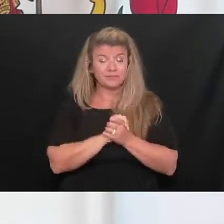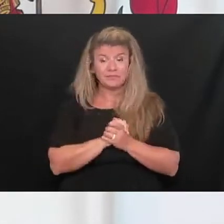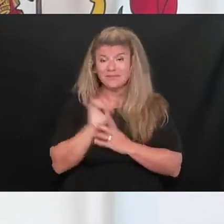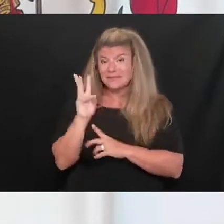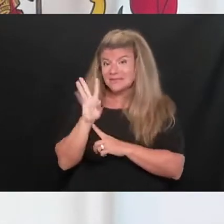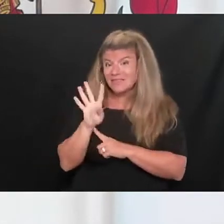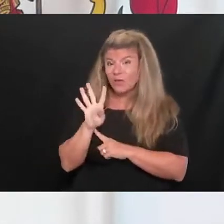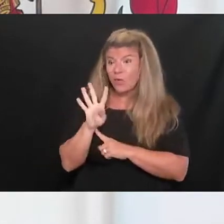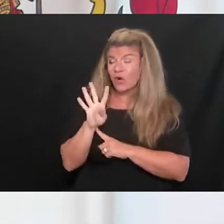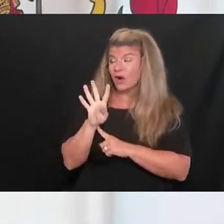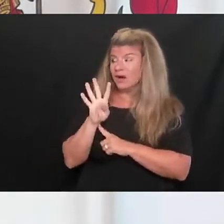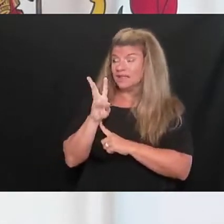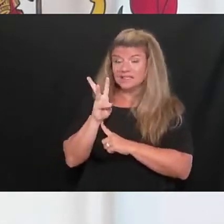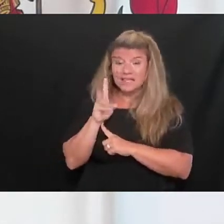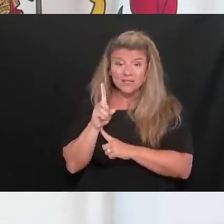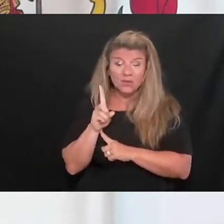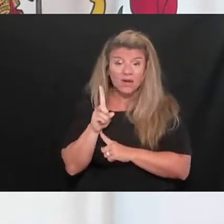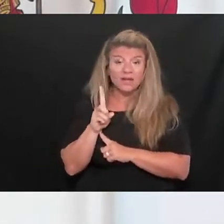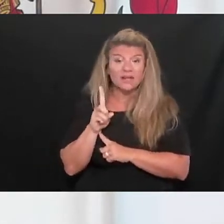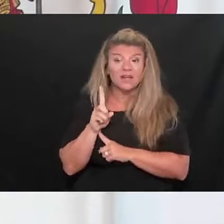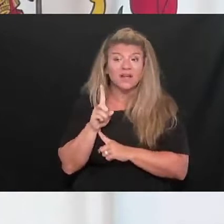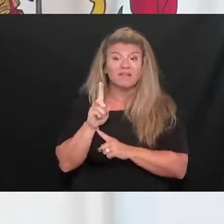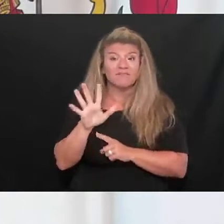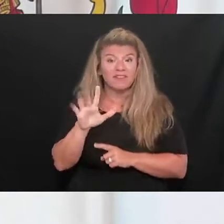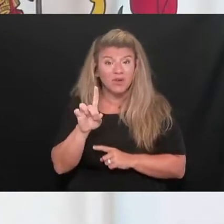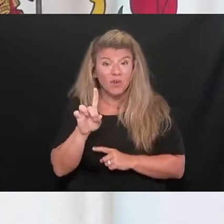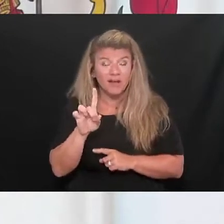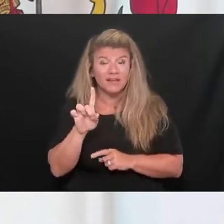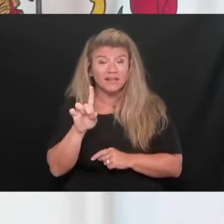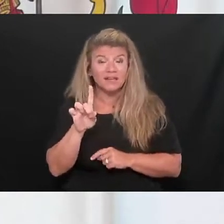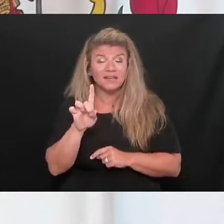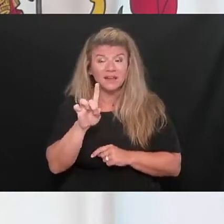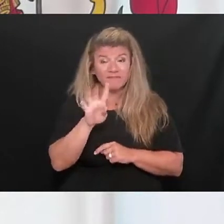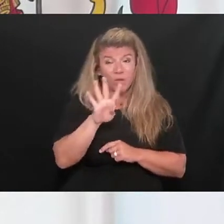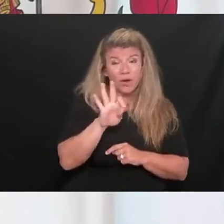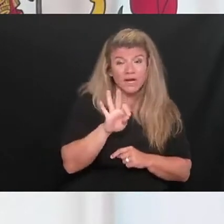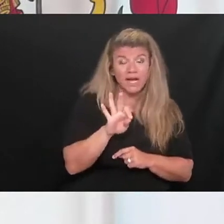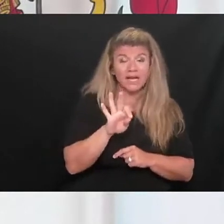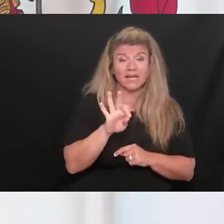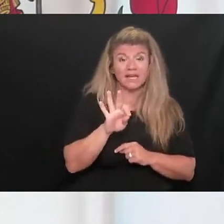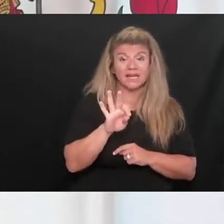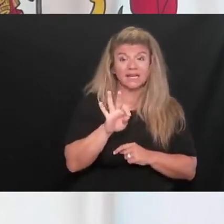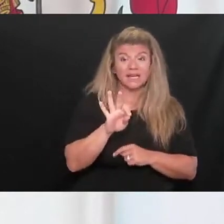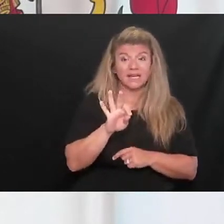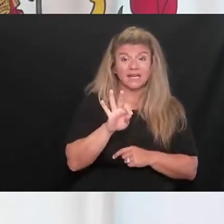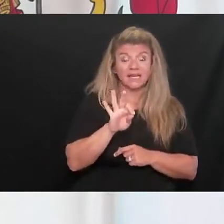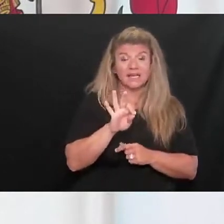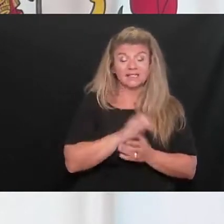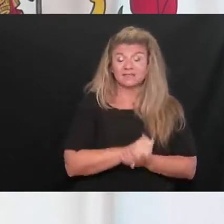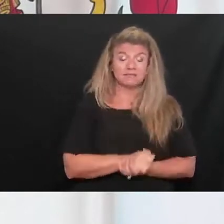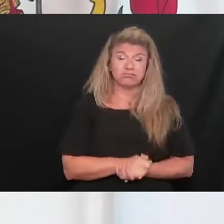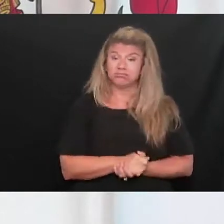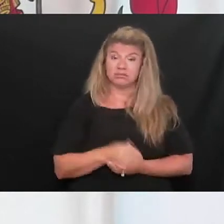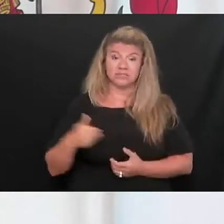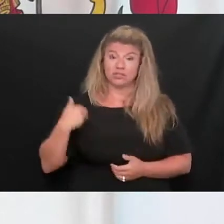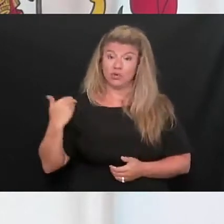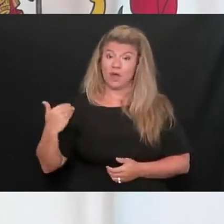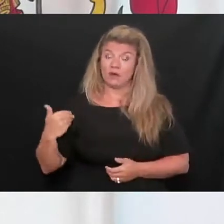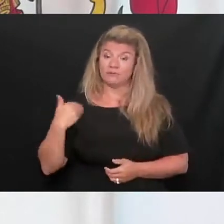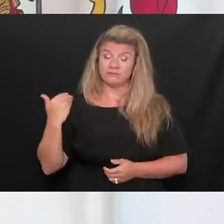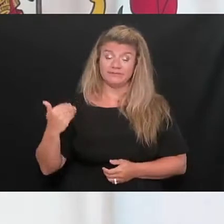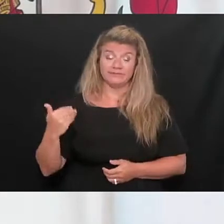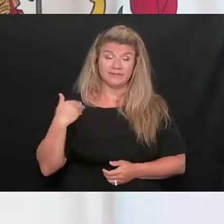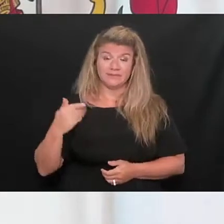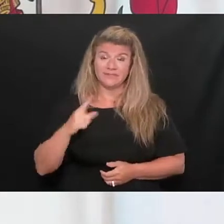64, 61, 51, 49. It's too young, way